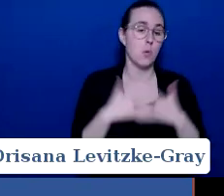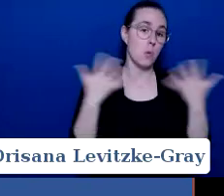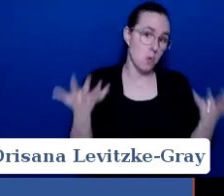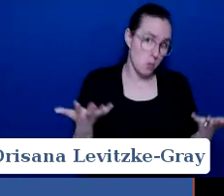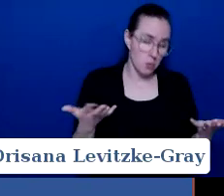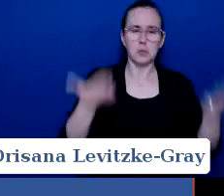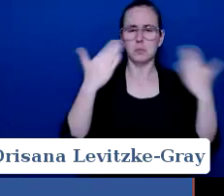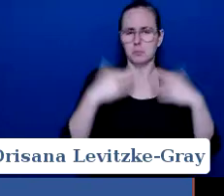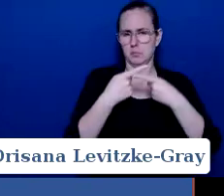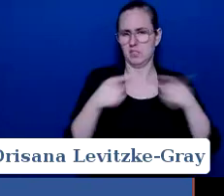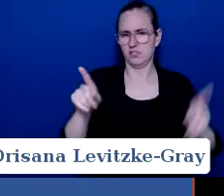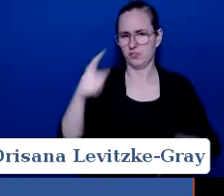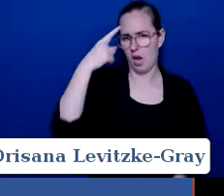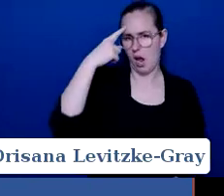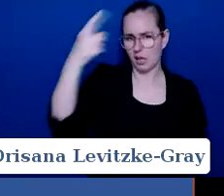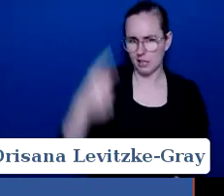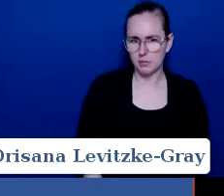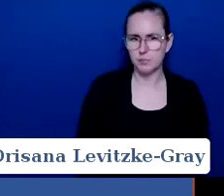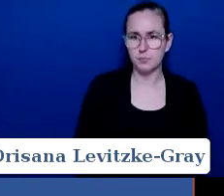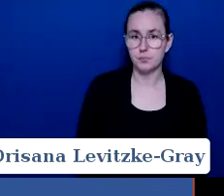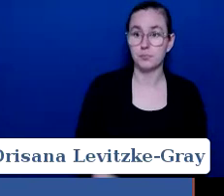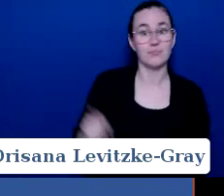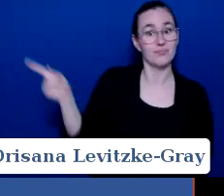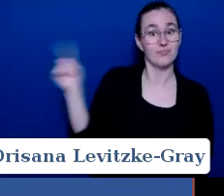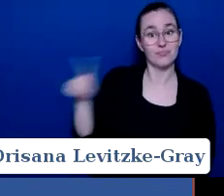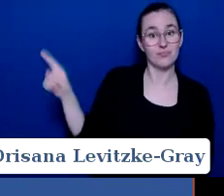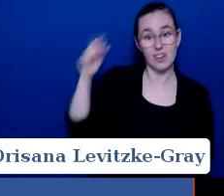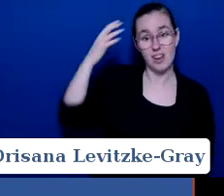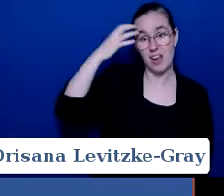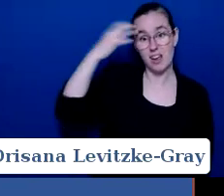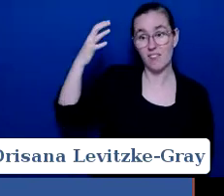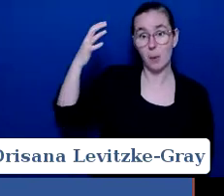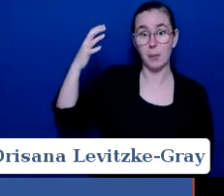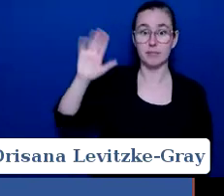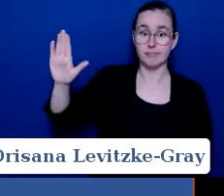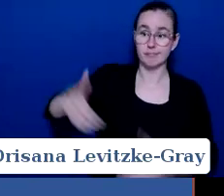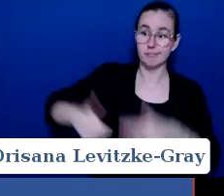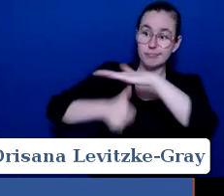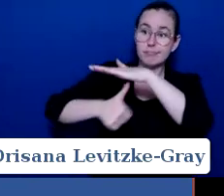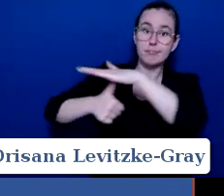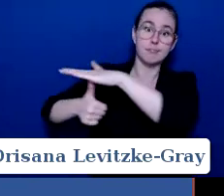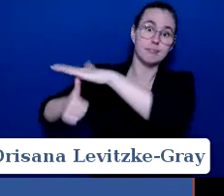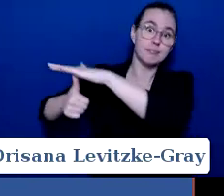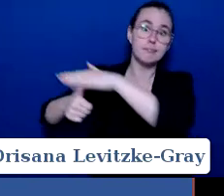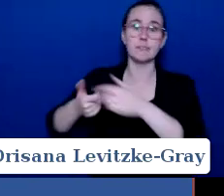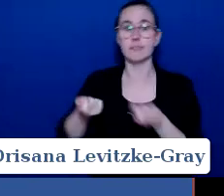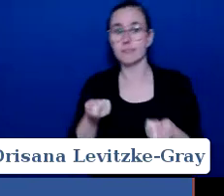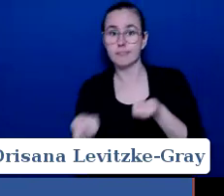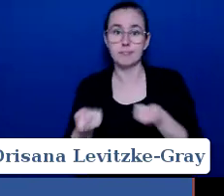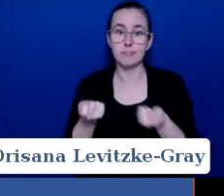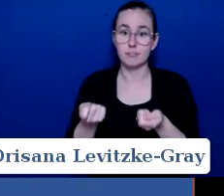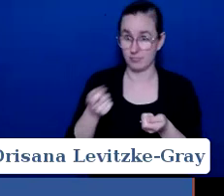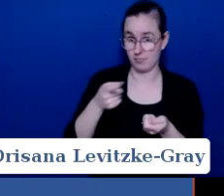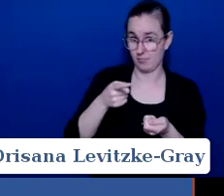and authorities that are supposed to grant benefits based on the disability status or the disability card are involved in the development